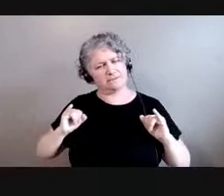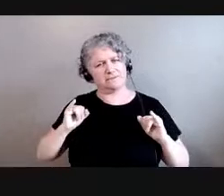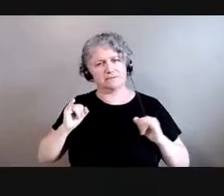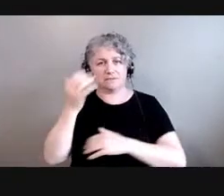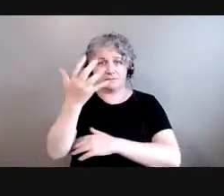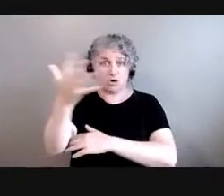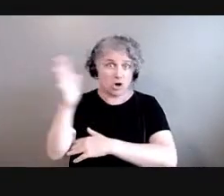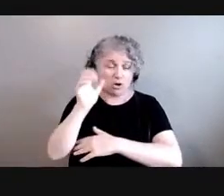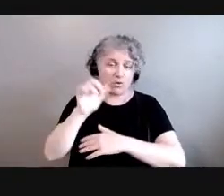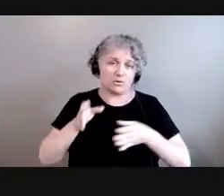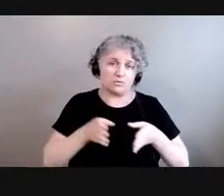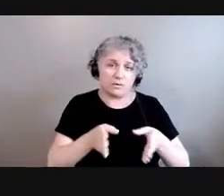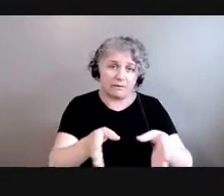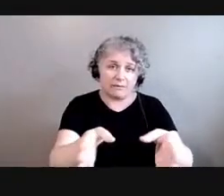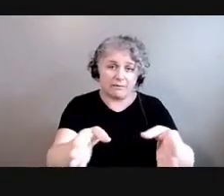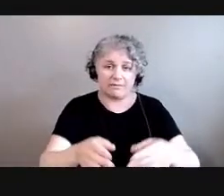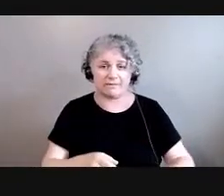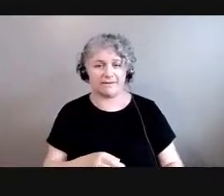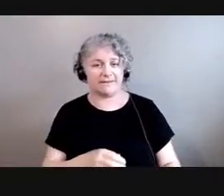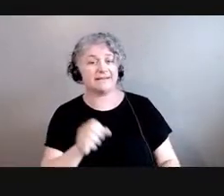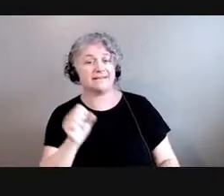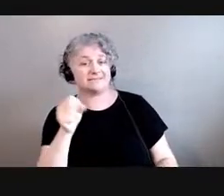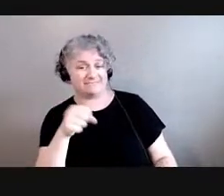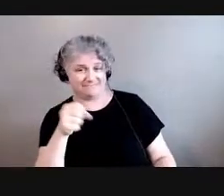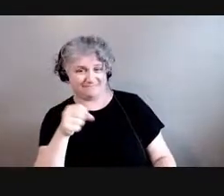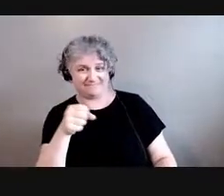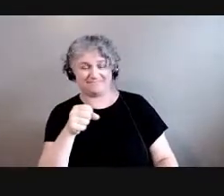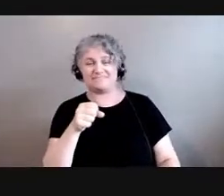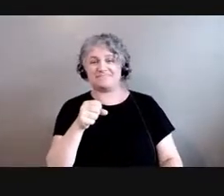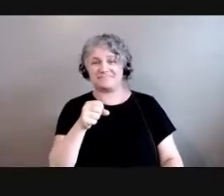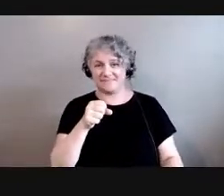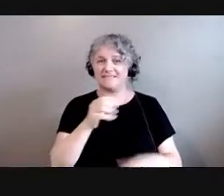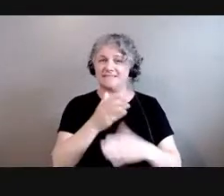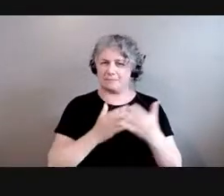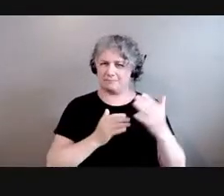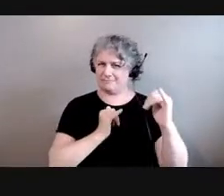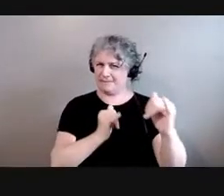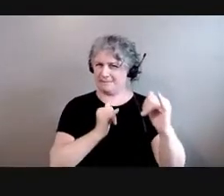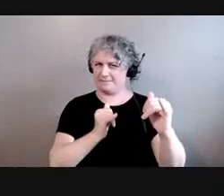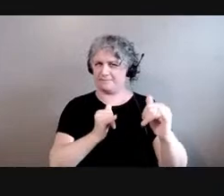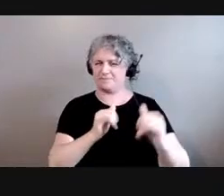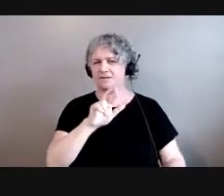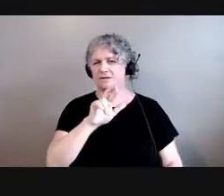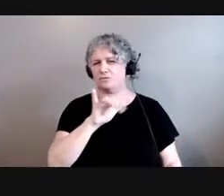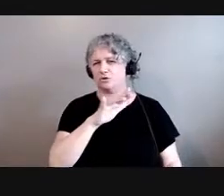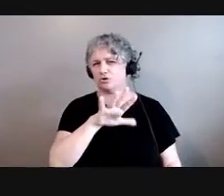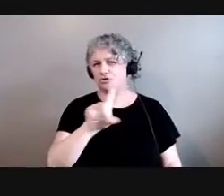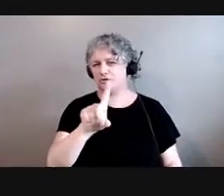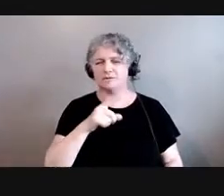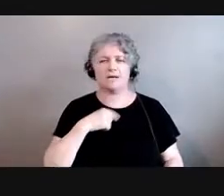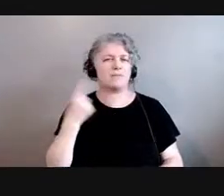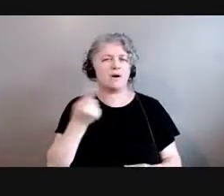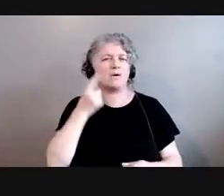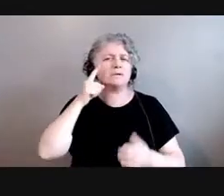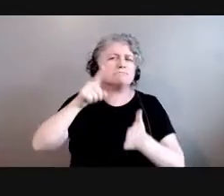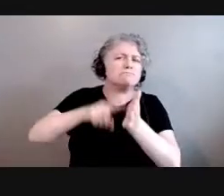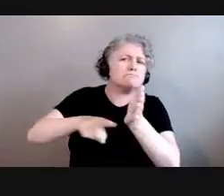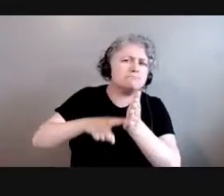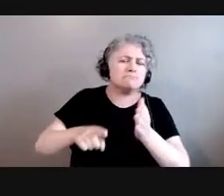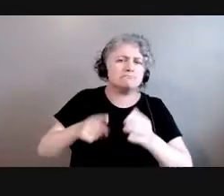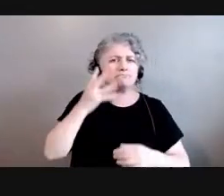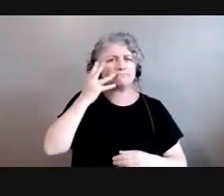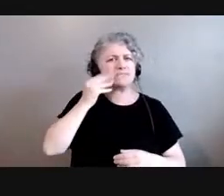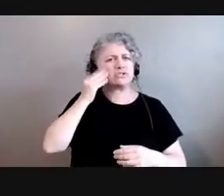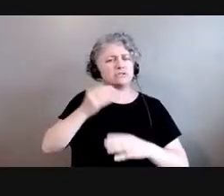Yeah, for sure. I think there definitely is some overlap. So I'm always looking for accessible